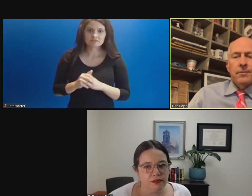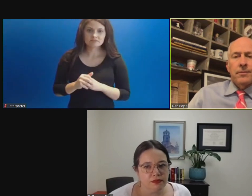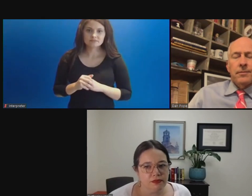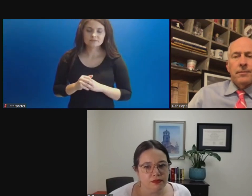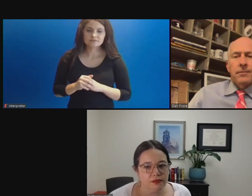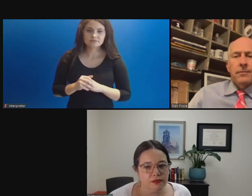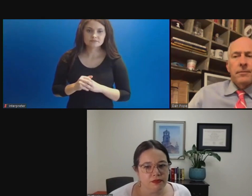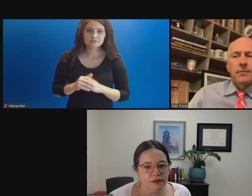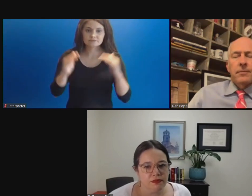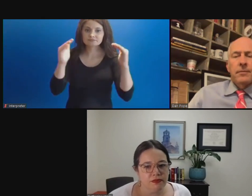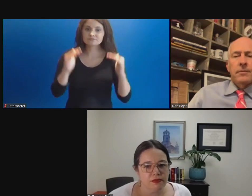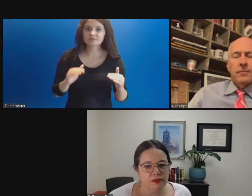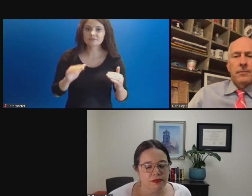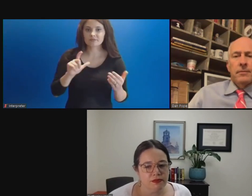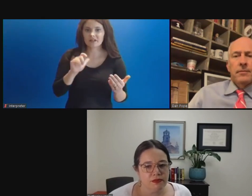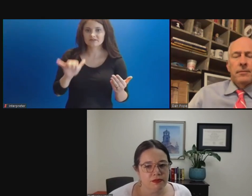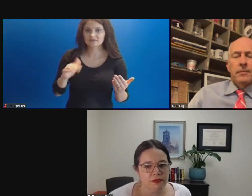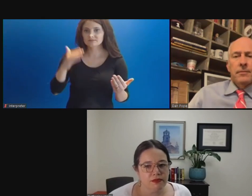Go to Karen McKay.